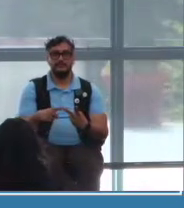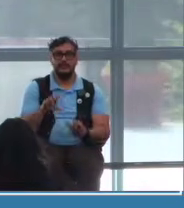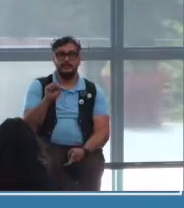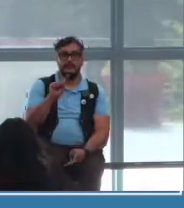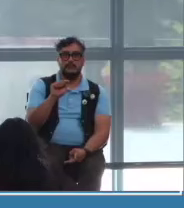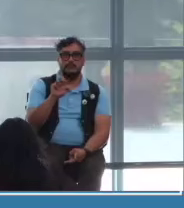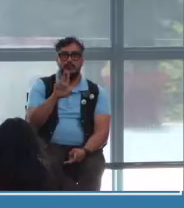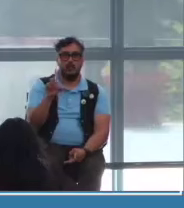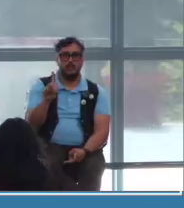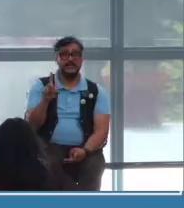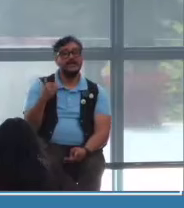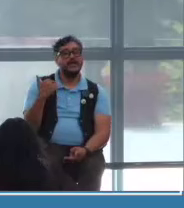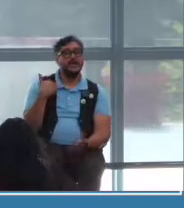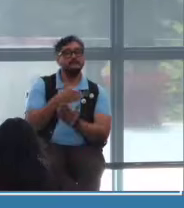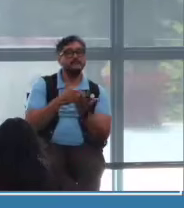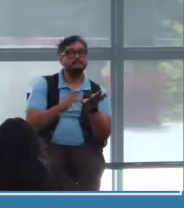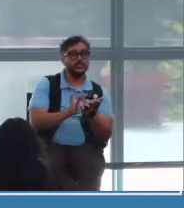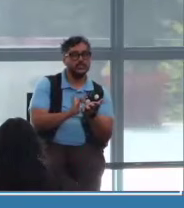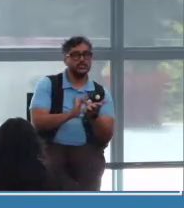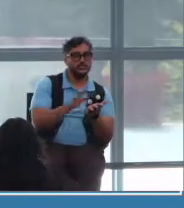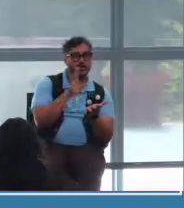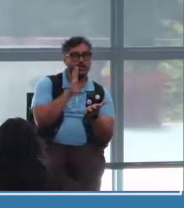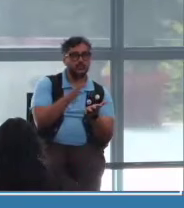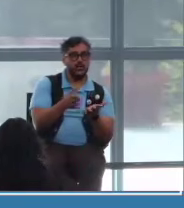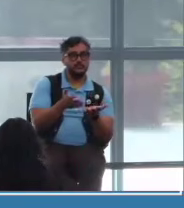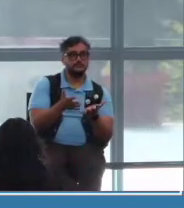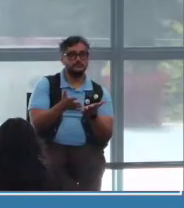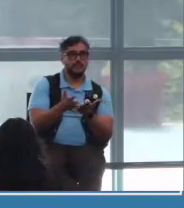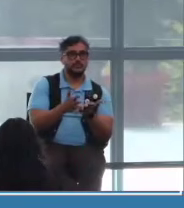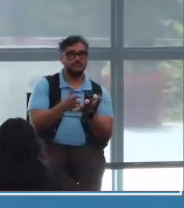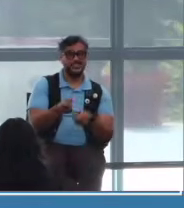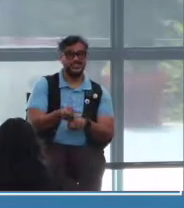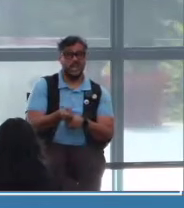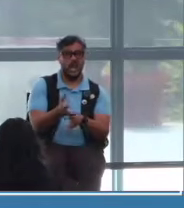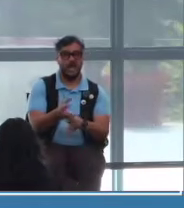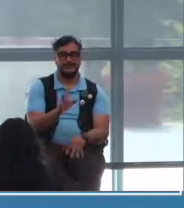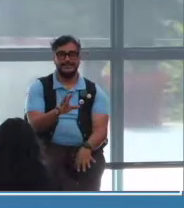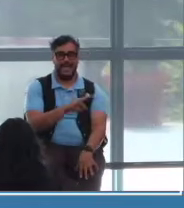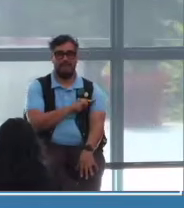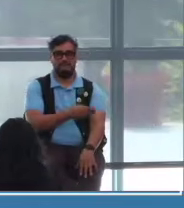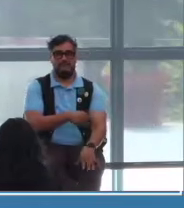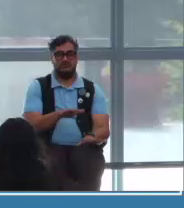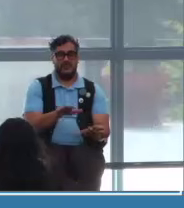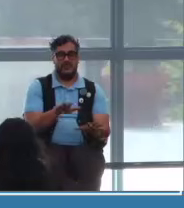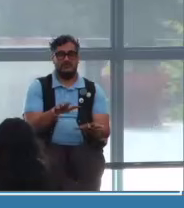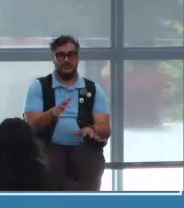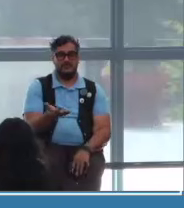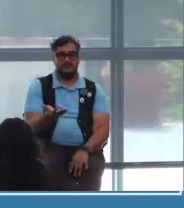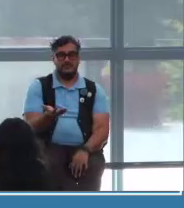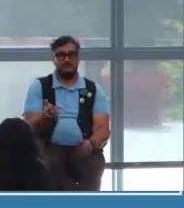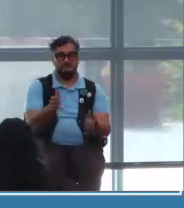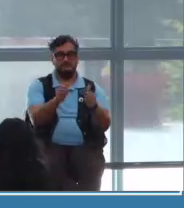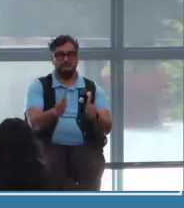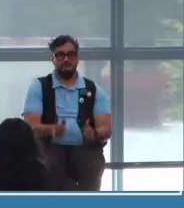corticosteroids. There are certain medications that can also cause muscle atrophy, or if you